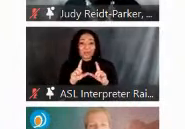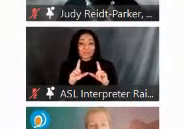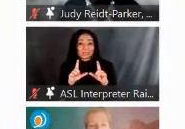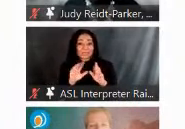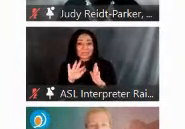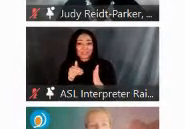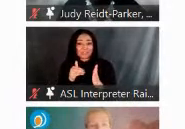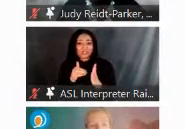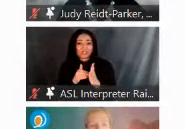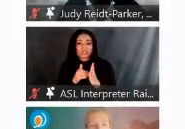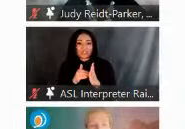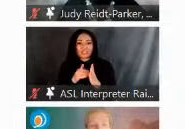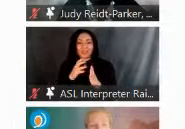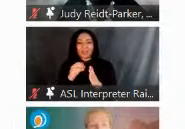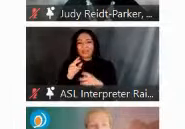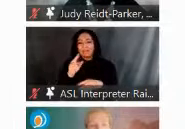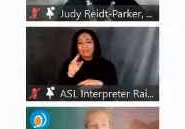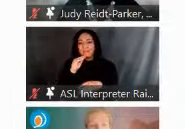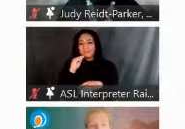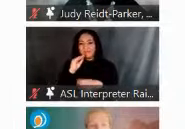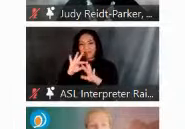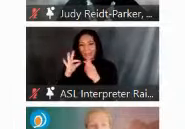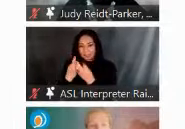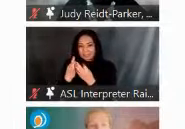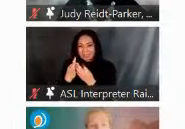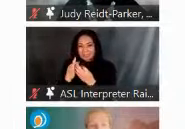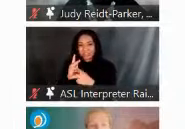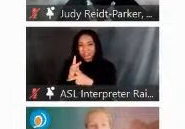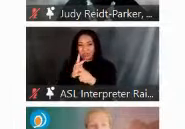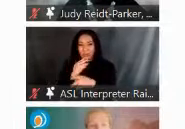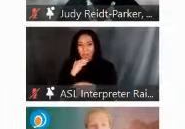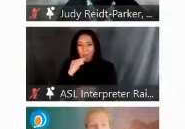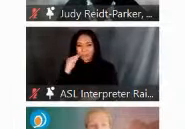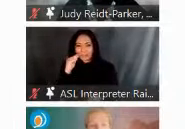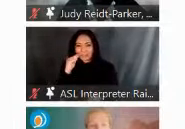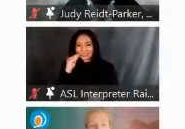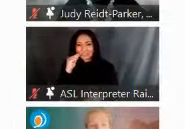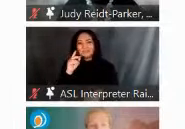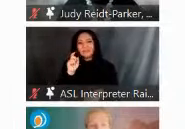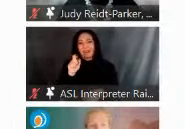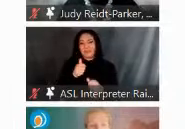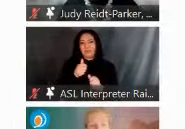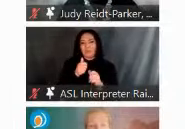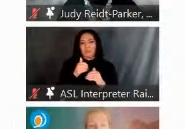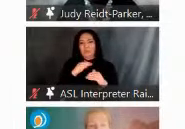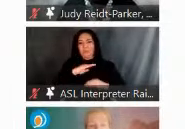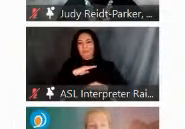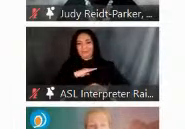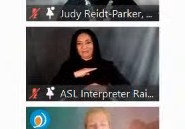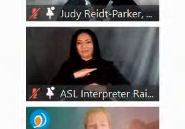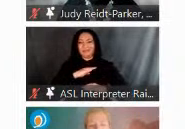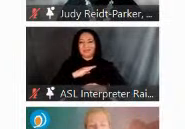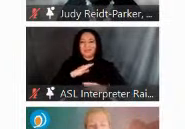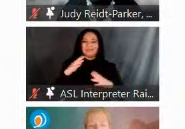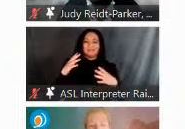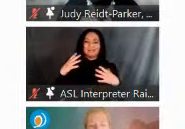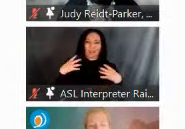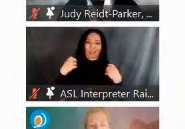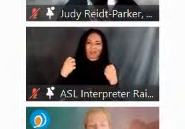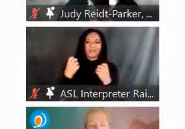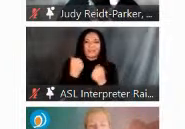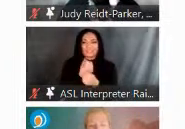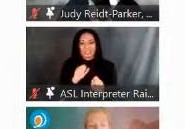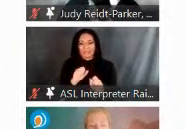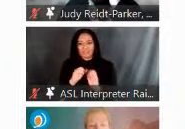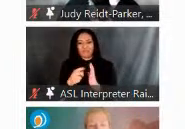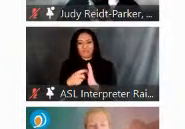care homes that must meet the Title 22 health and safety regulations, the California State Preschool Program that